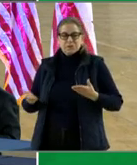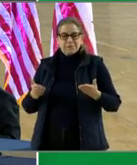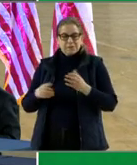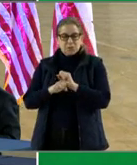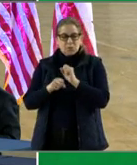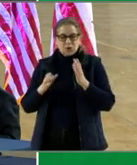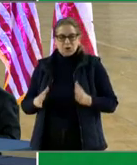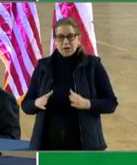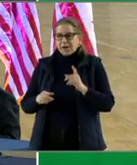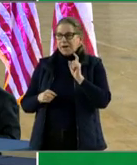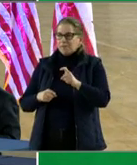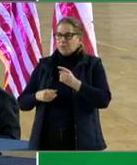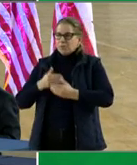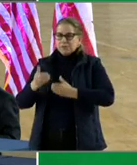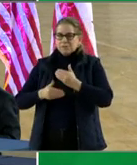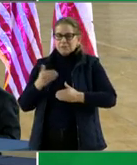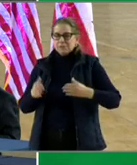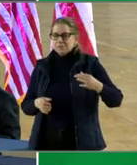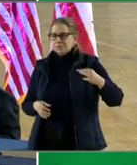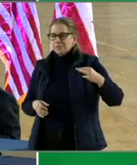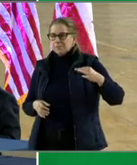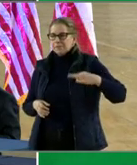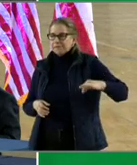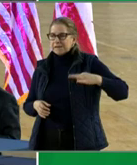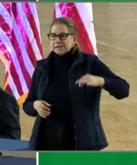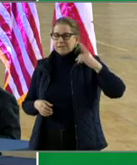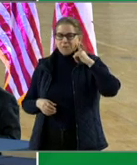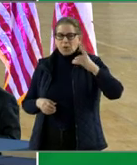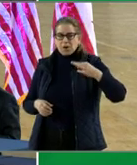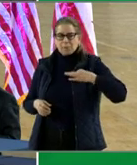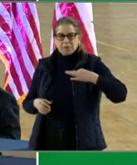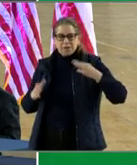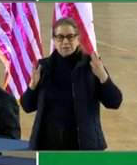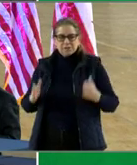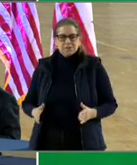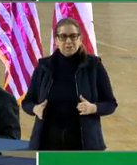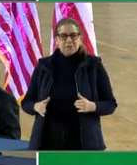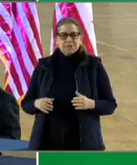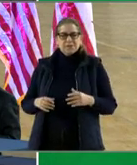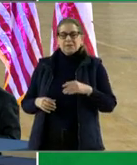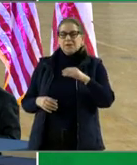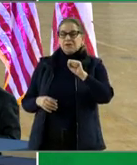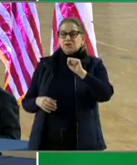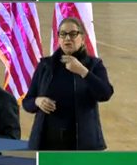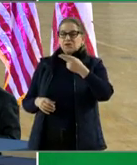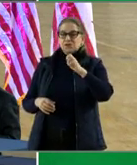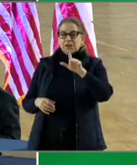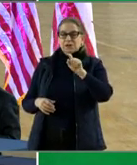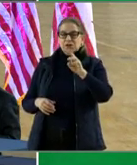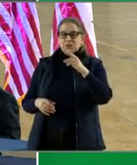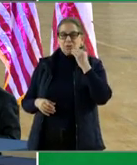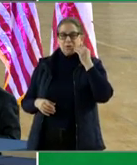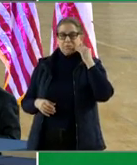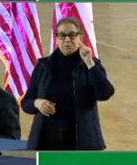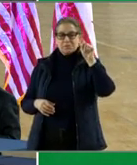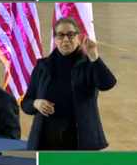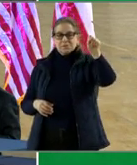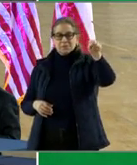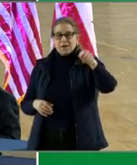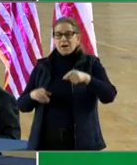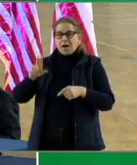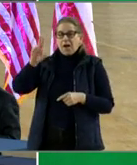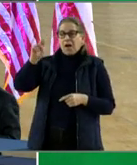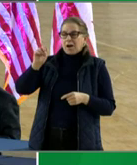and manning our shelters. We have our unemployment staff. We have executive staff who are still working